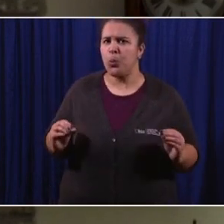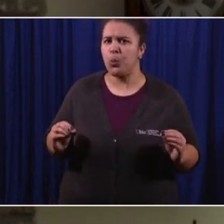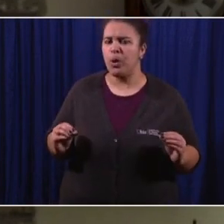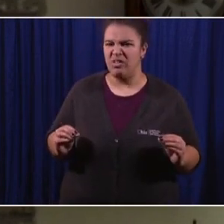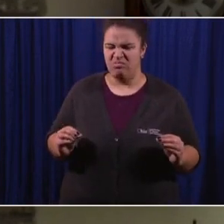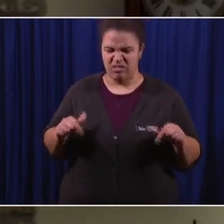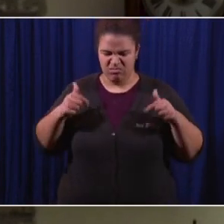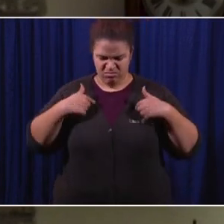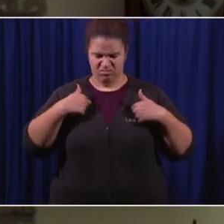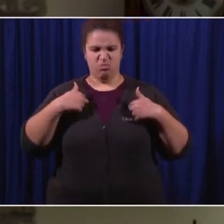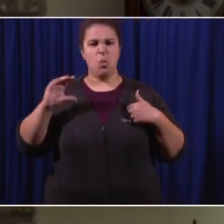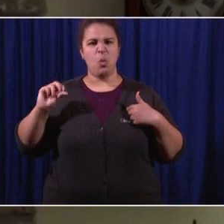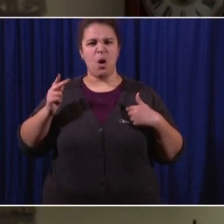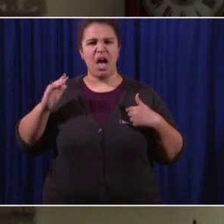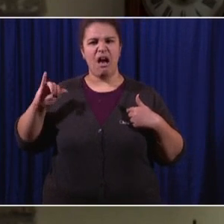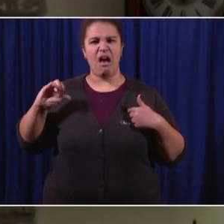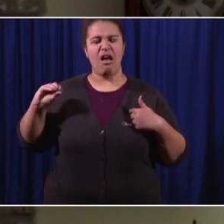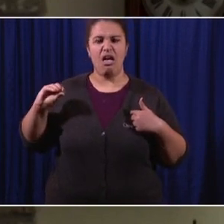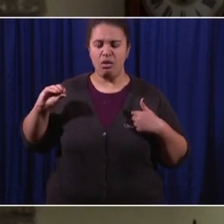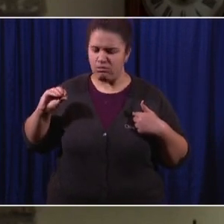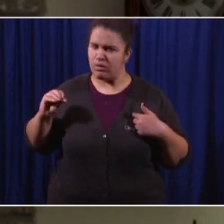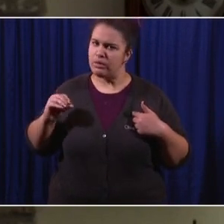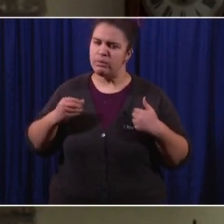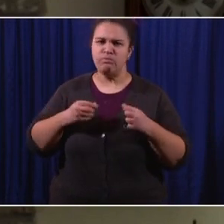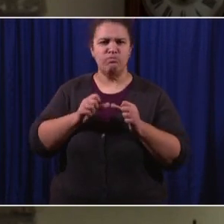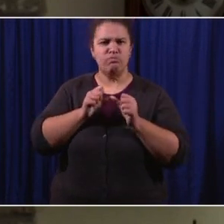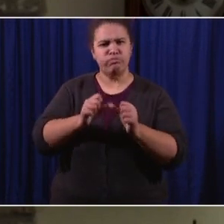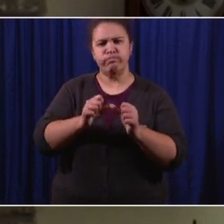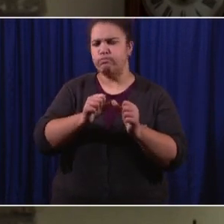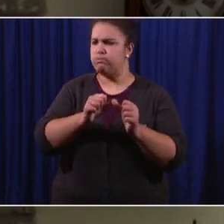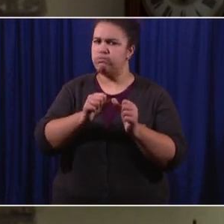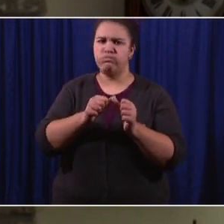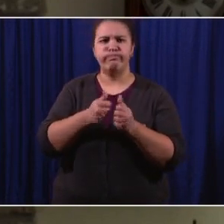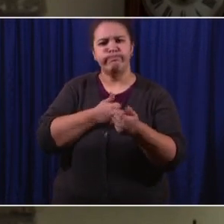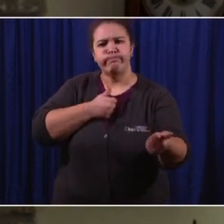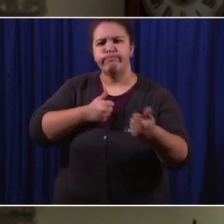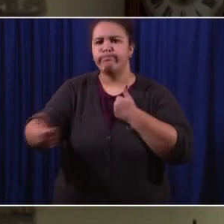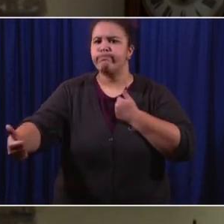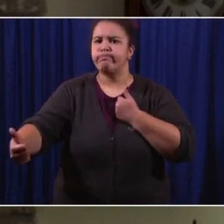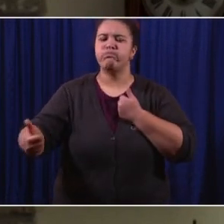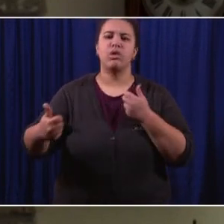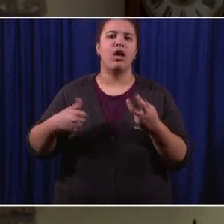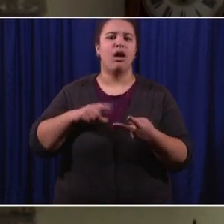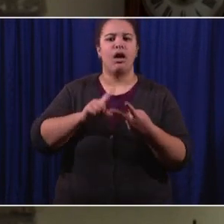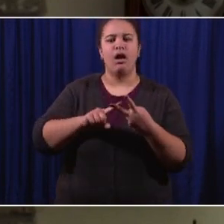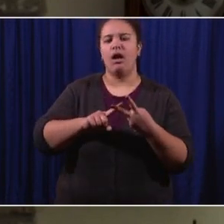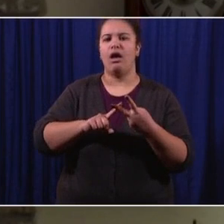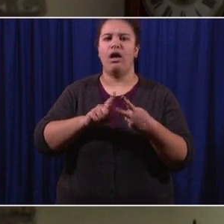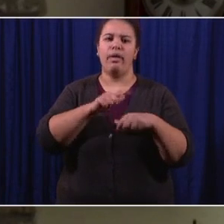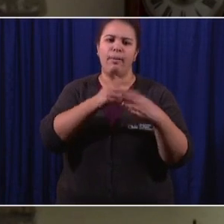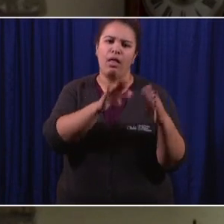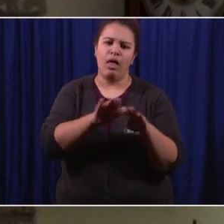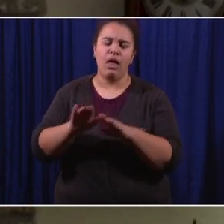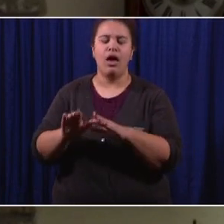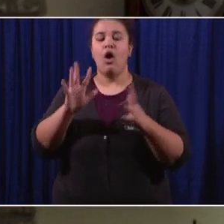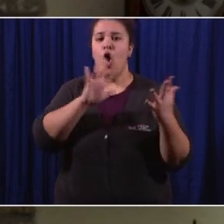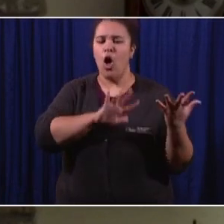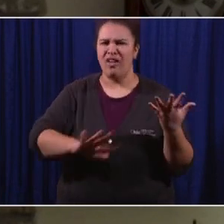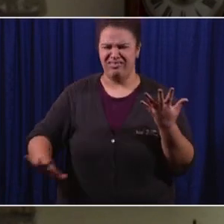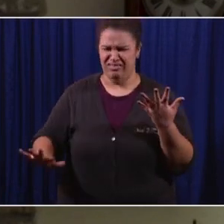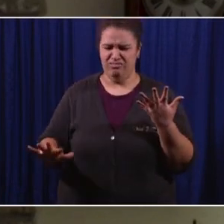with you know, the distance spacing and all of the things that make it harder for them to,